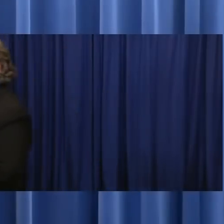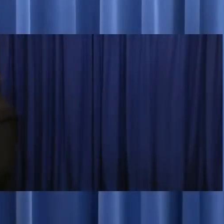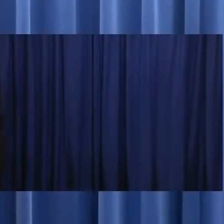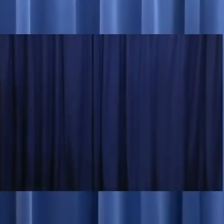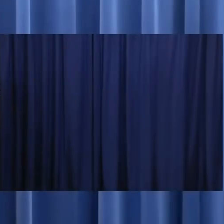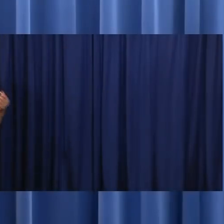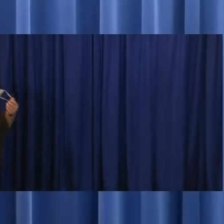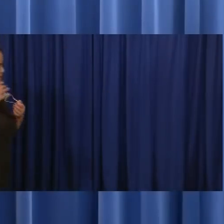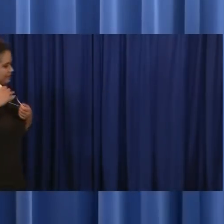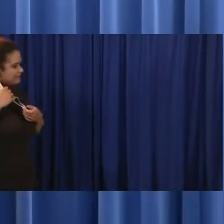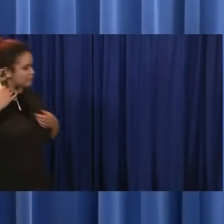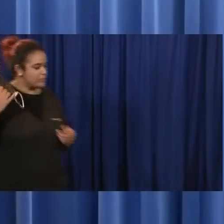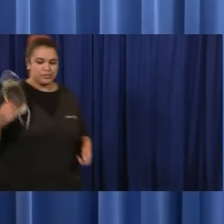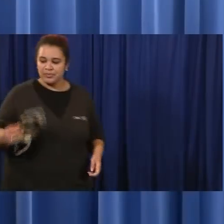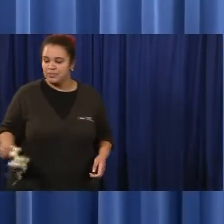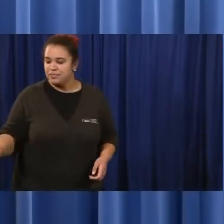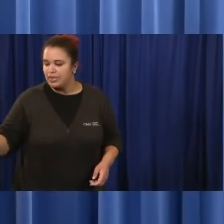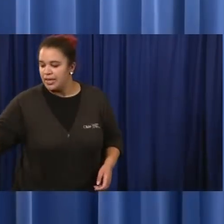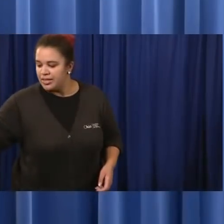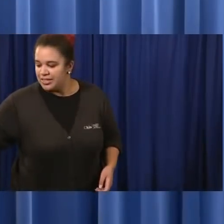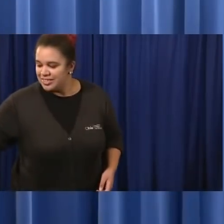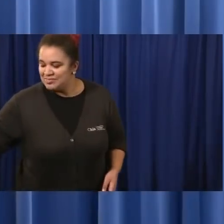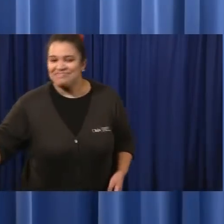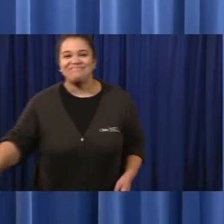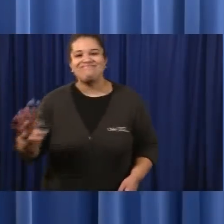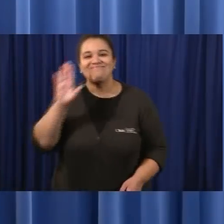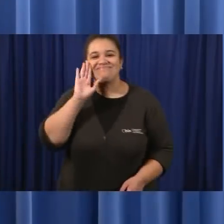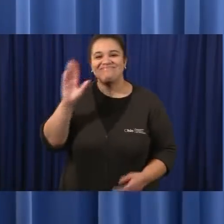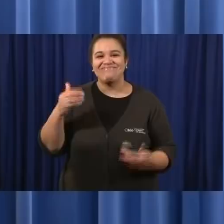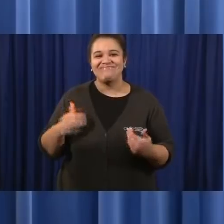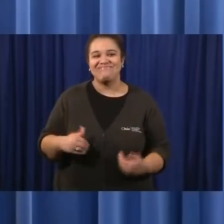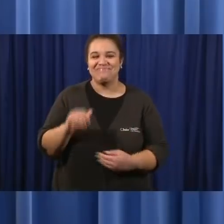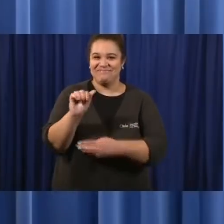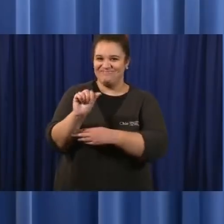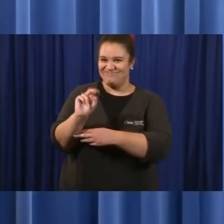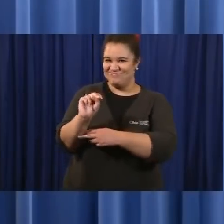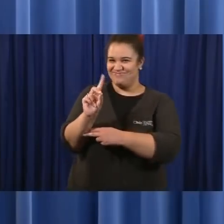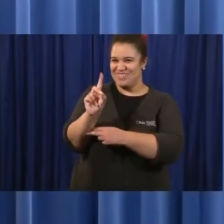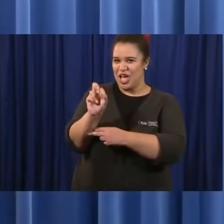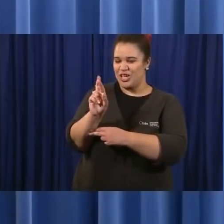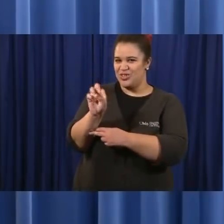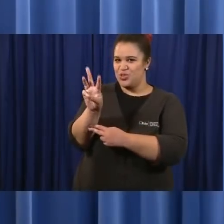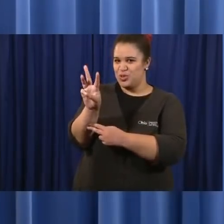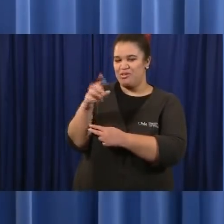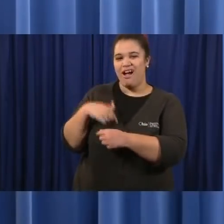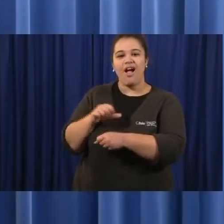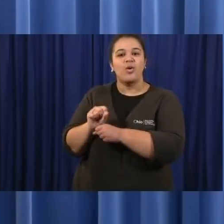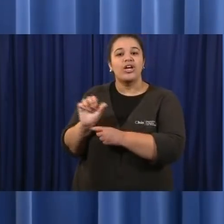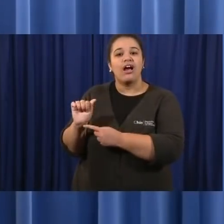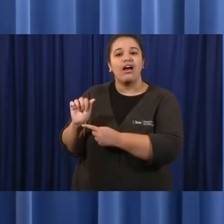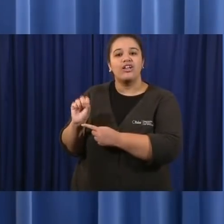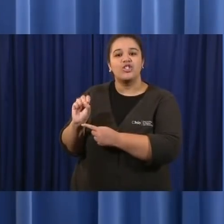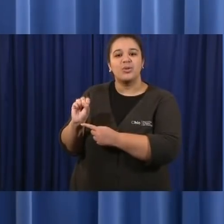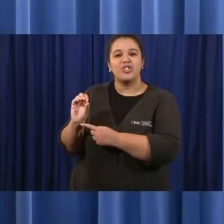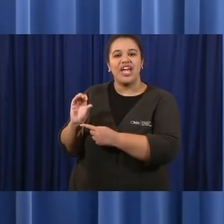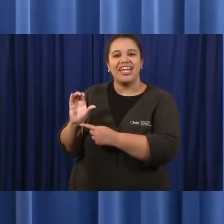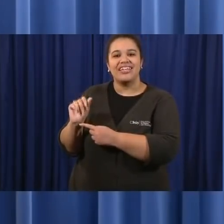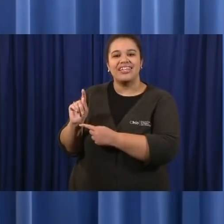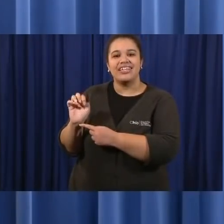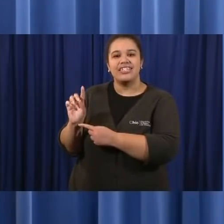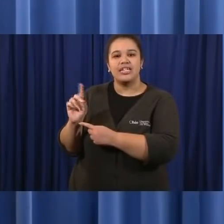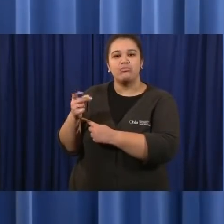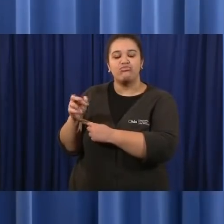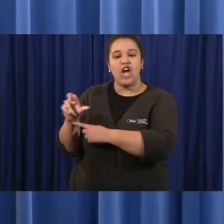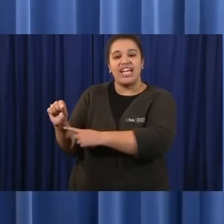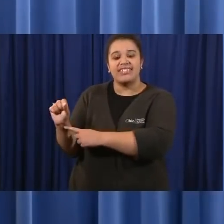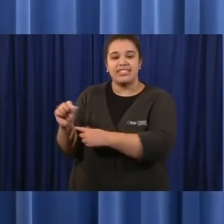Hi, Governor. It's Andrew Welsh-Huggins with the Associated Press. This is a nursing home question. We did see a fairly big increase in the most